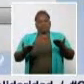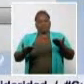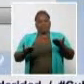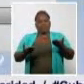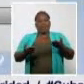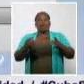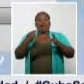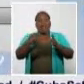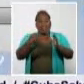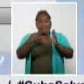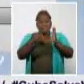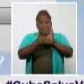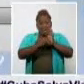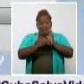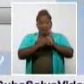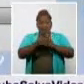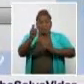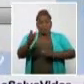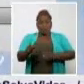5.94%.